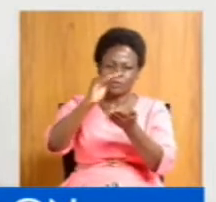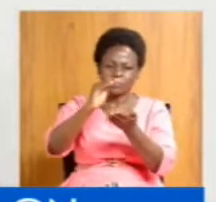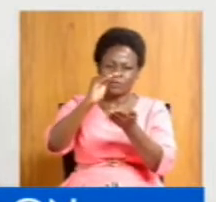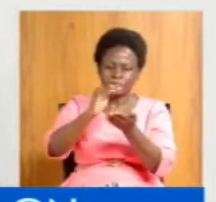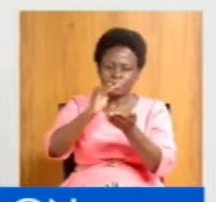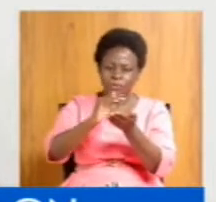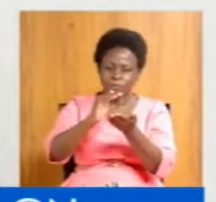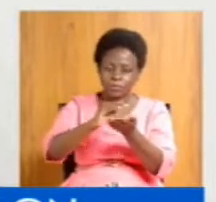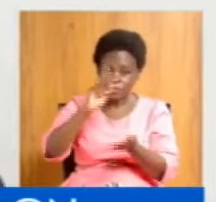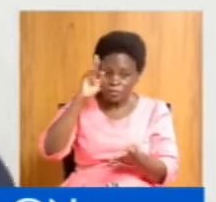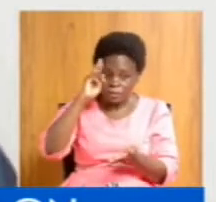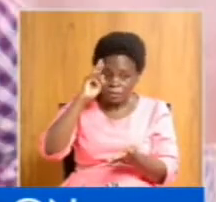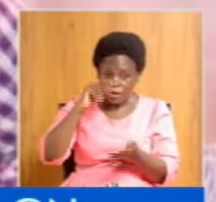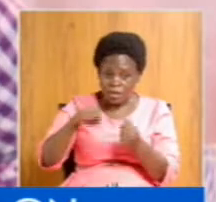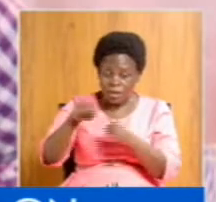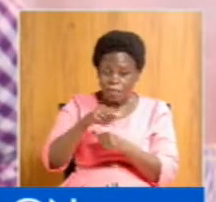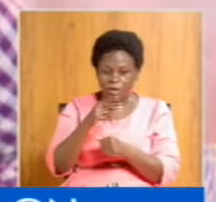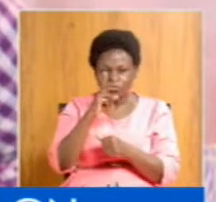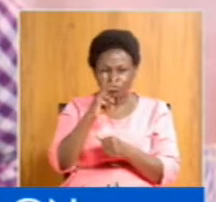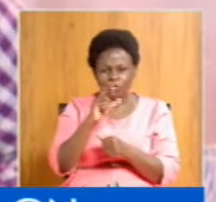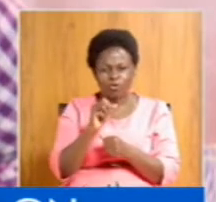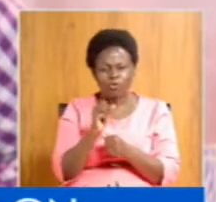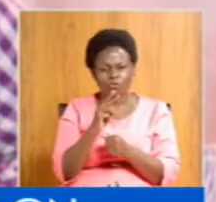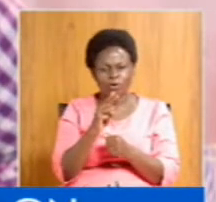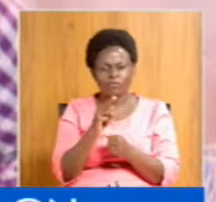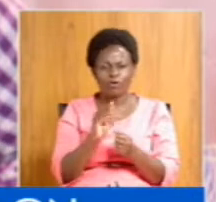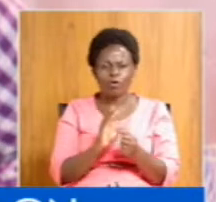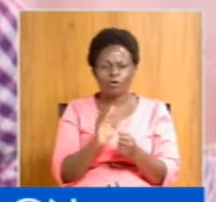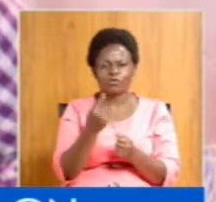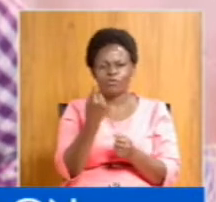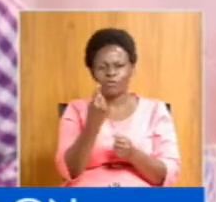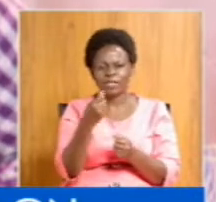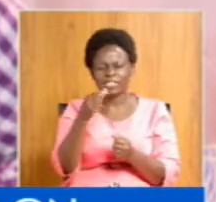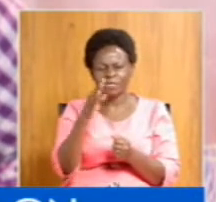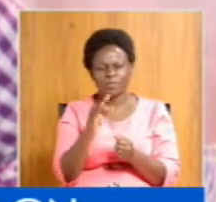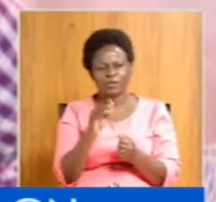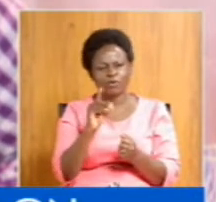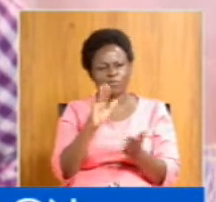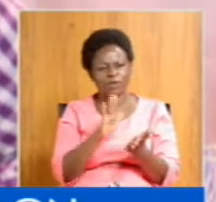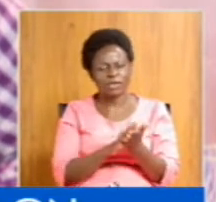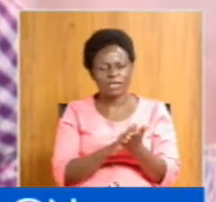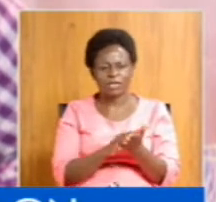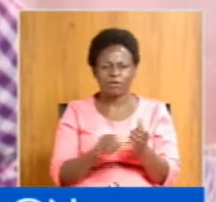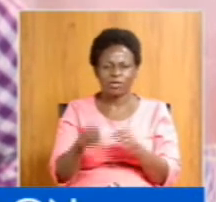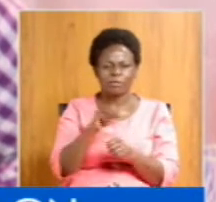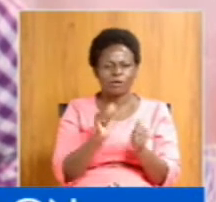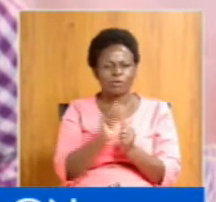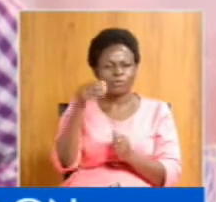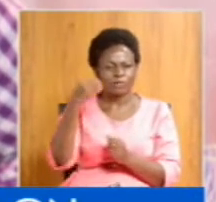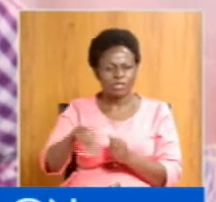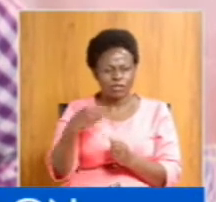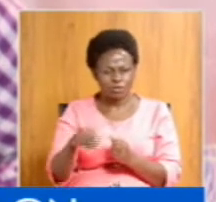If you remember, about 2012, the cost of 1 GB of data was about $15.